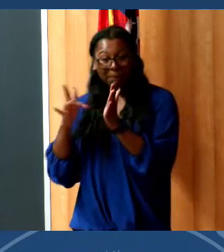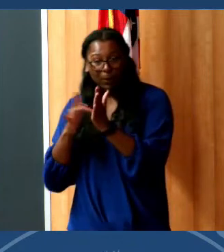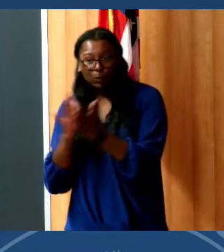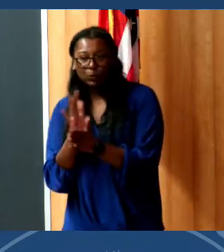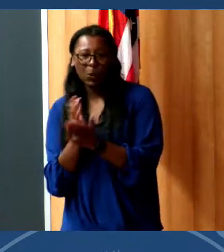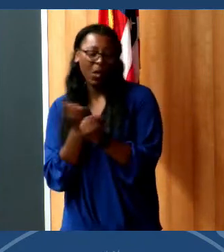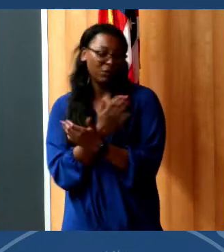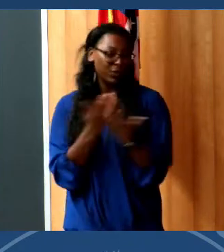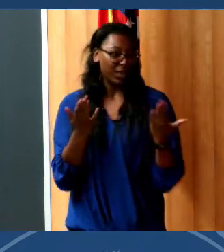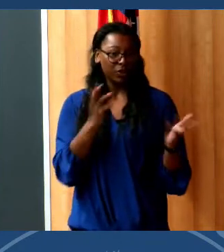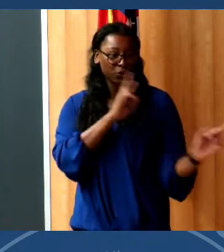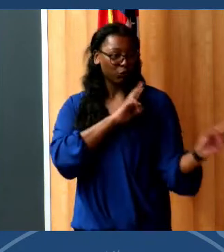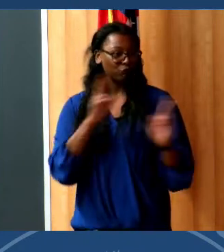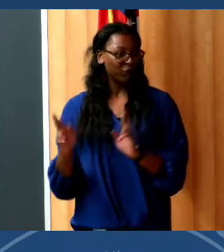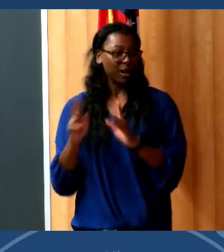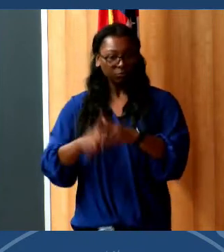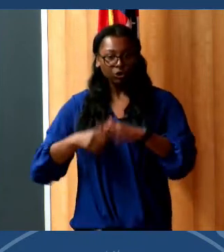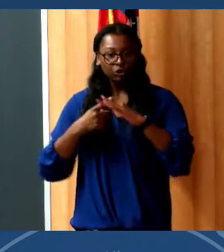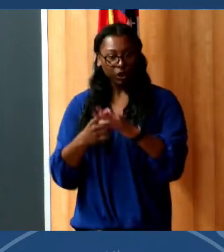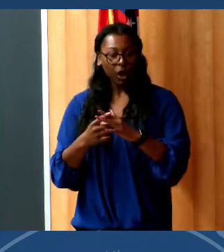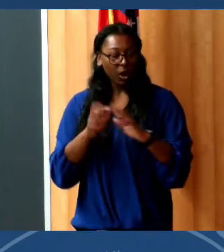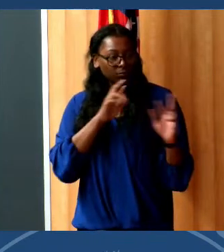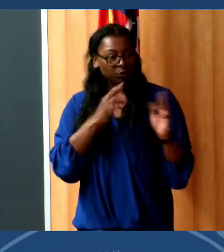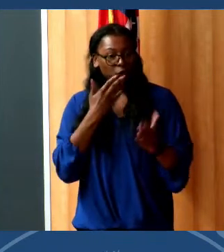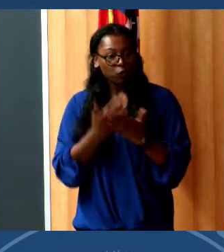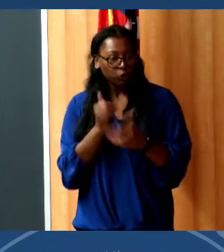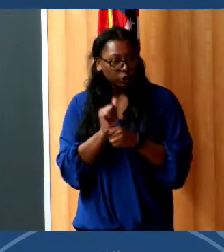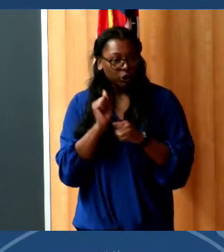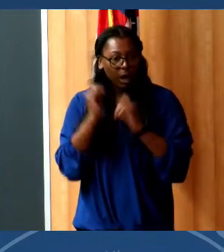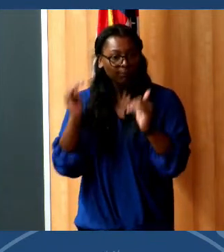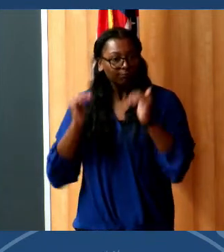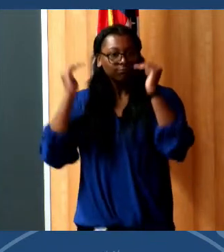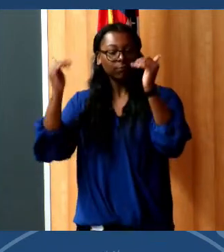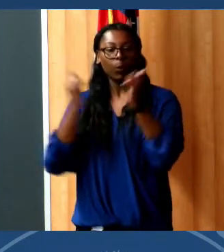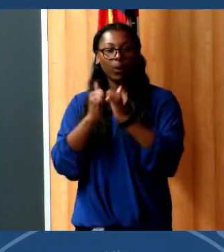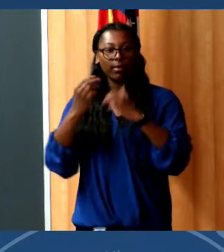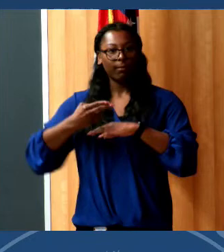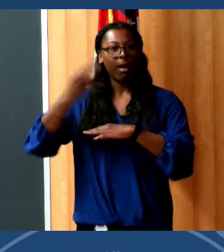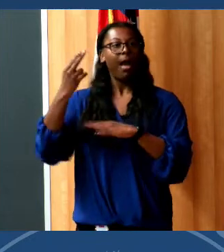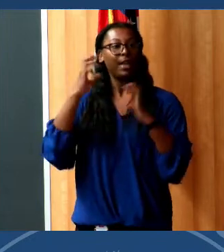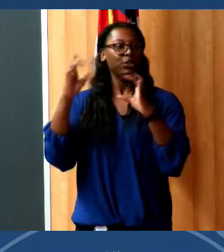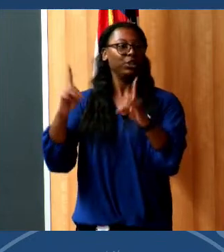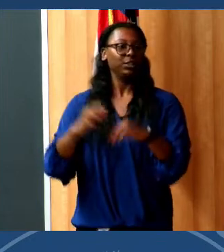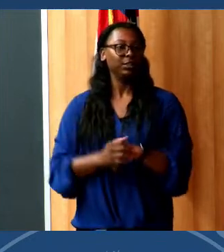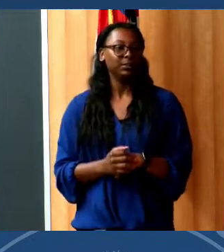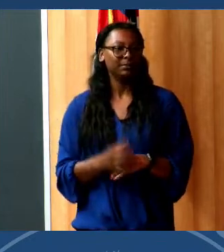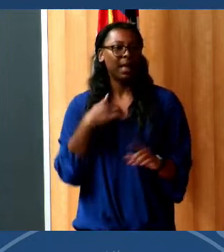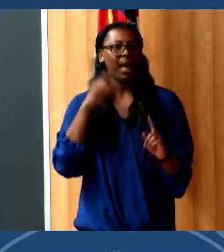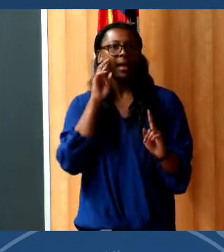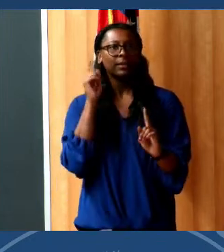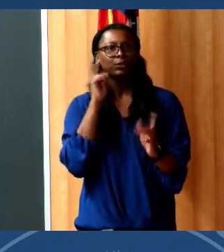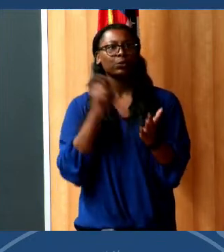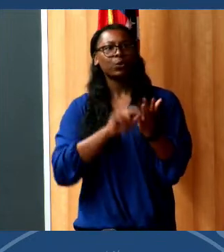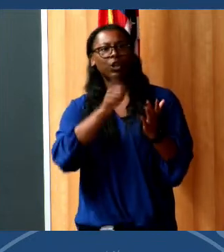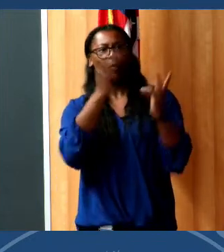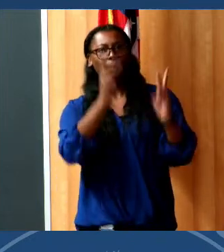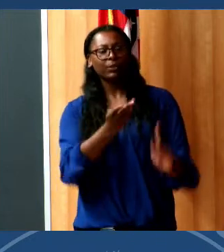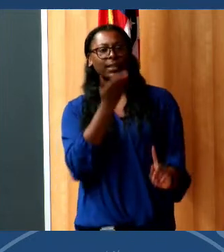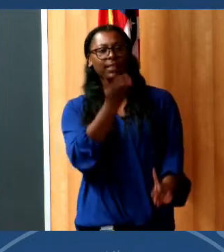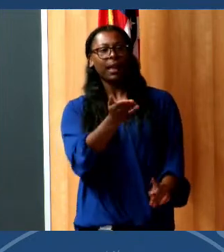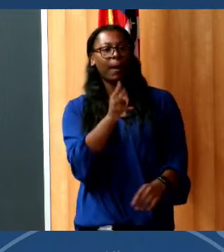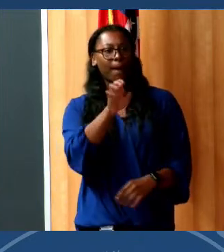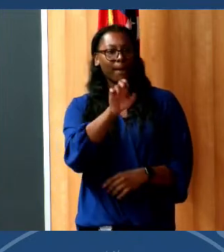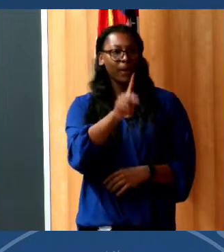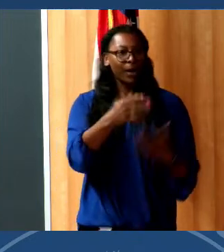go into a good job or on to higher education. I see Cora back there as part of Mark's team. They got a bigger team than that. Mark,